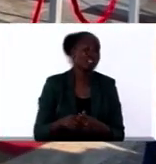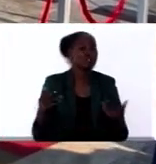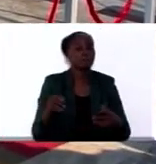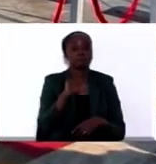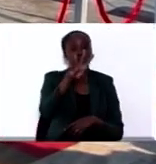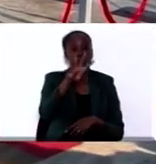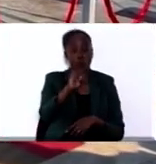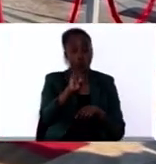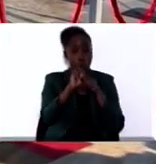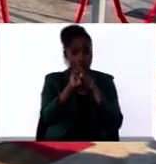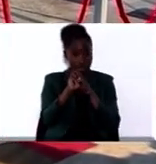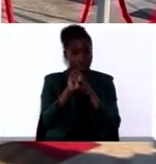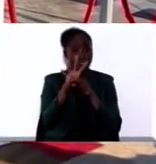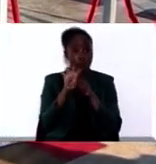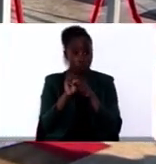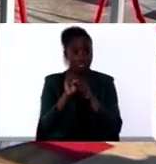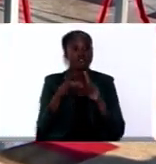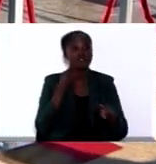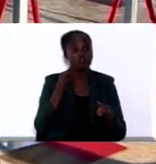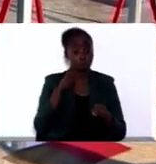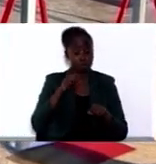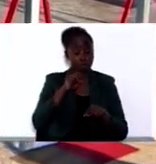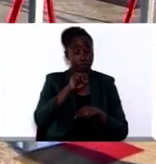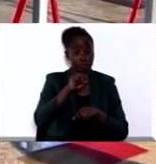40 of them across the province.